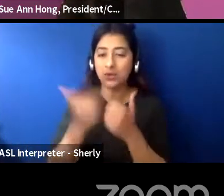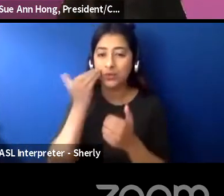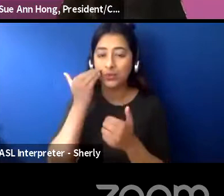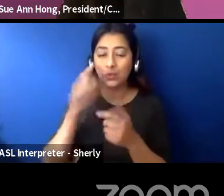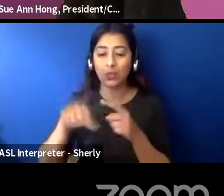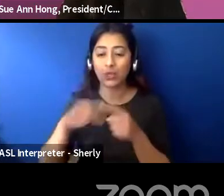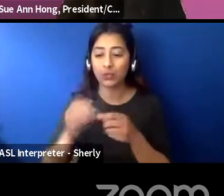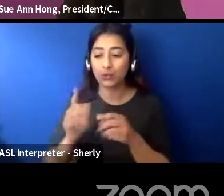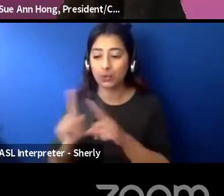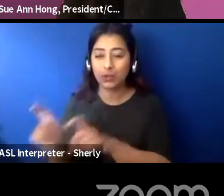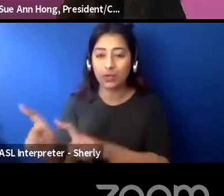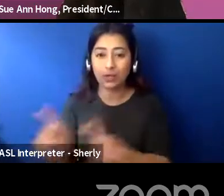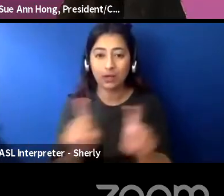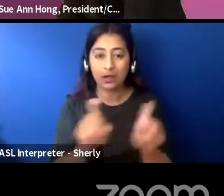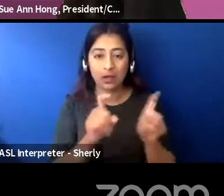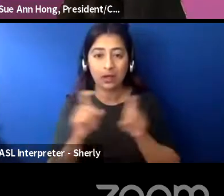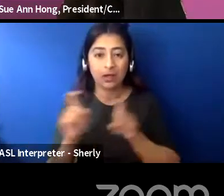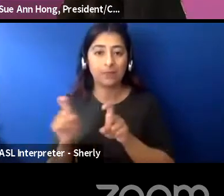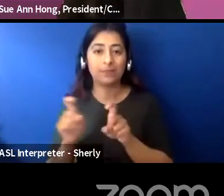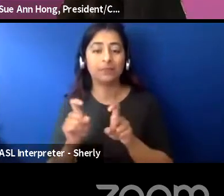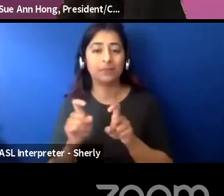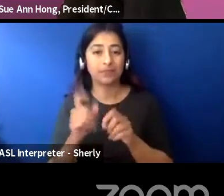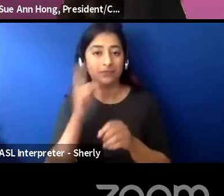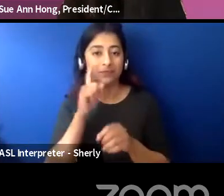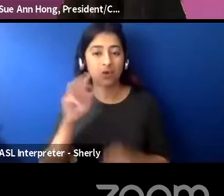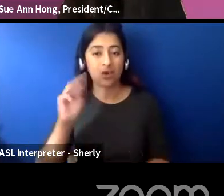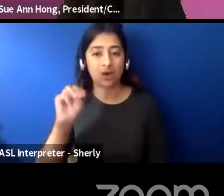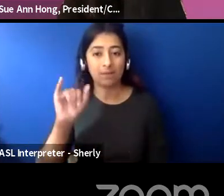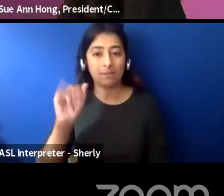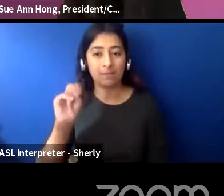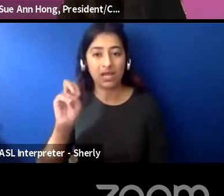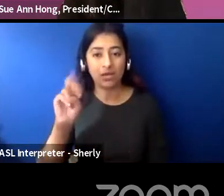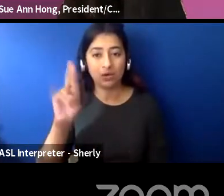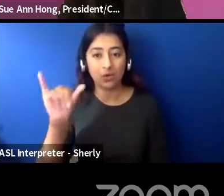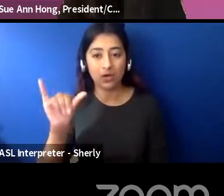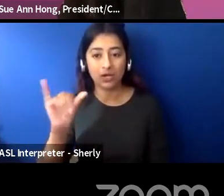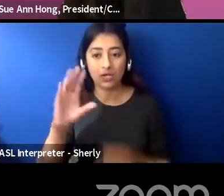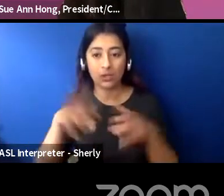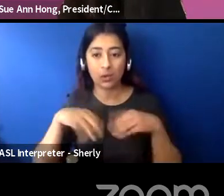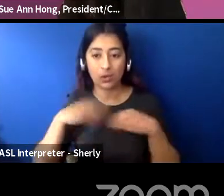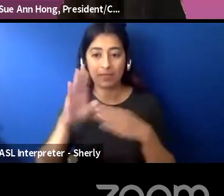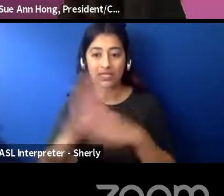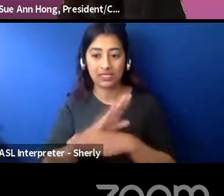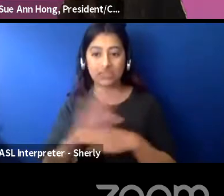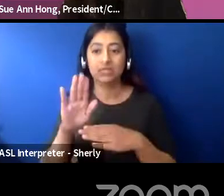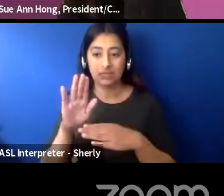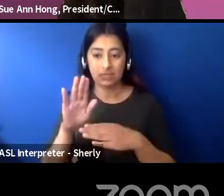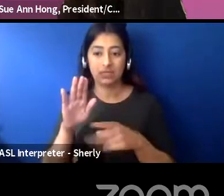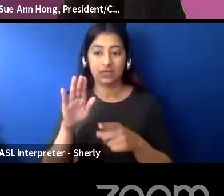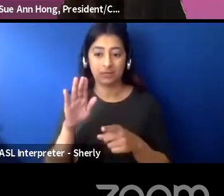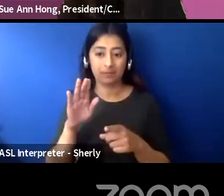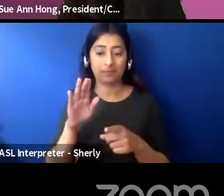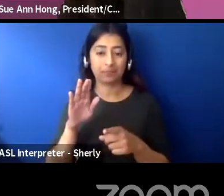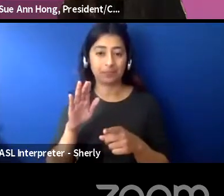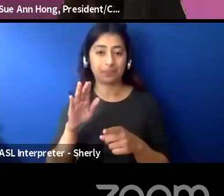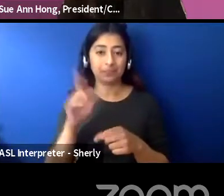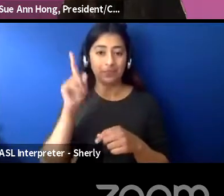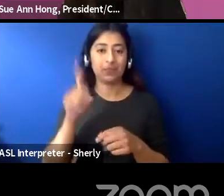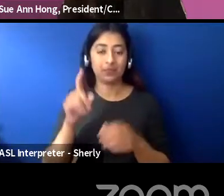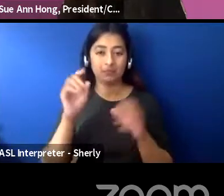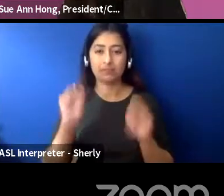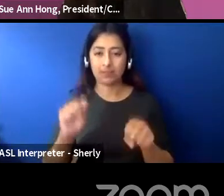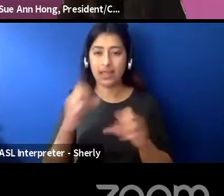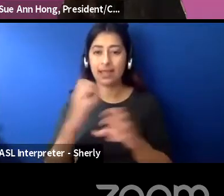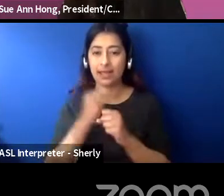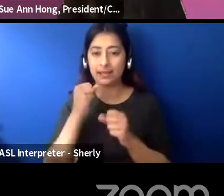that cover minority-owned businesses, you can collectively get the accurate statistics